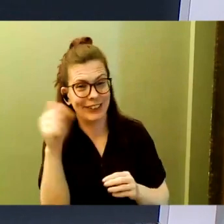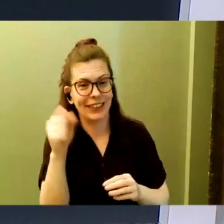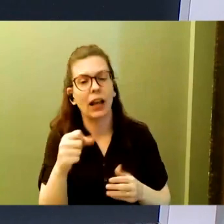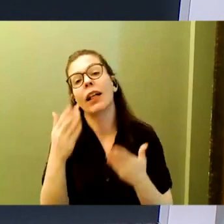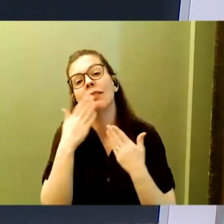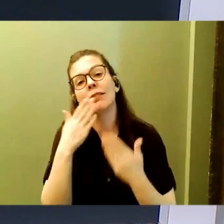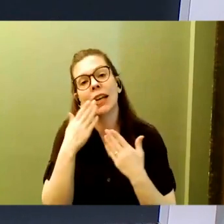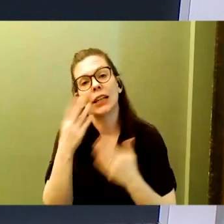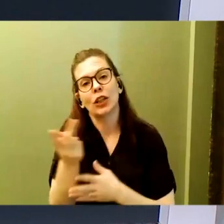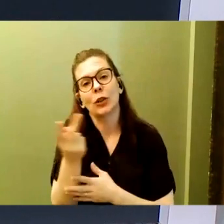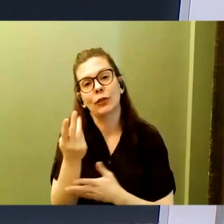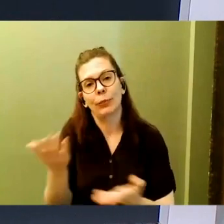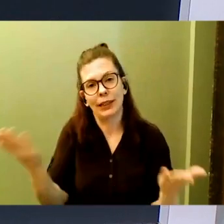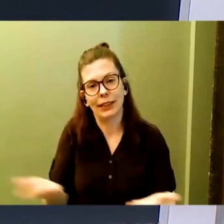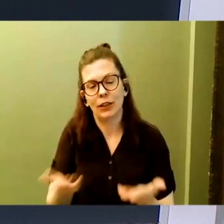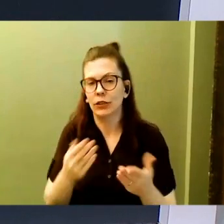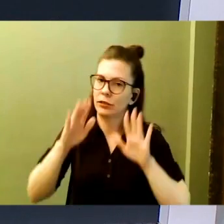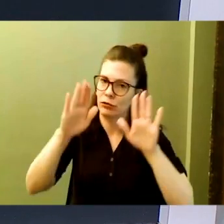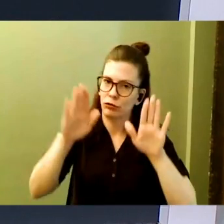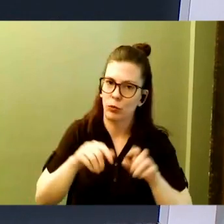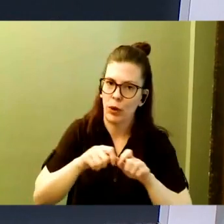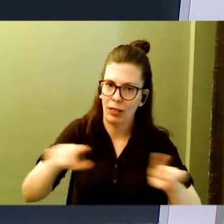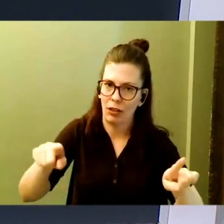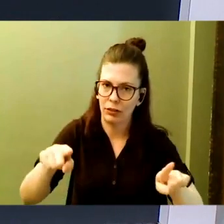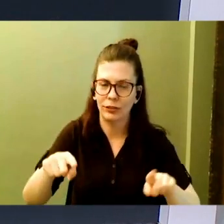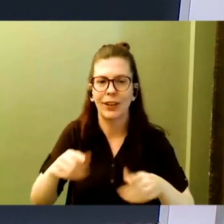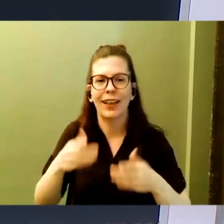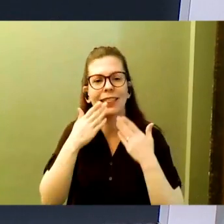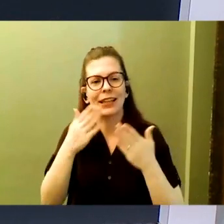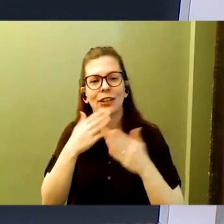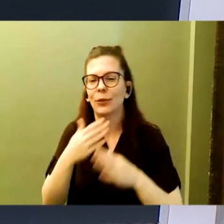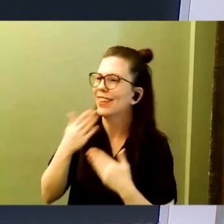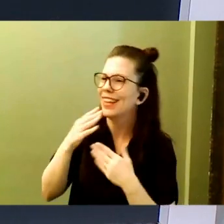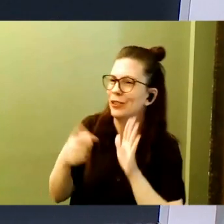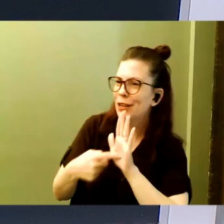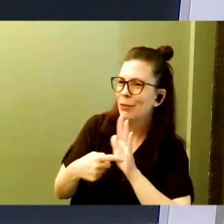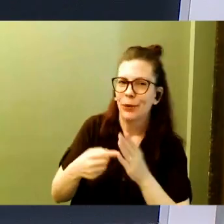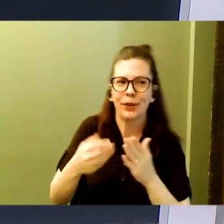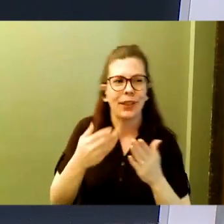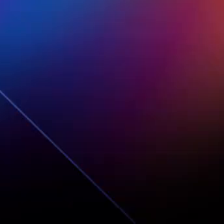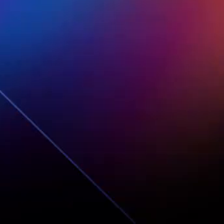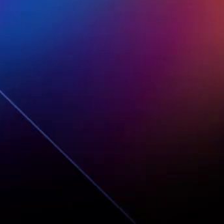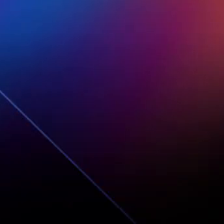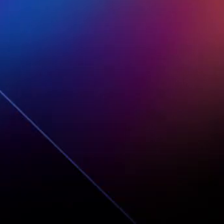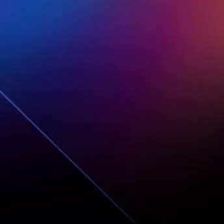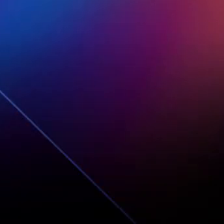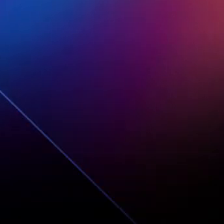here. This is a great launch. Thank you guys. Thanks for the demo. Thank you, Thanks, everyone. everyone.